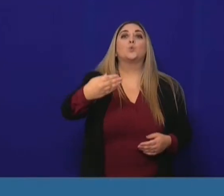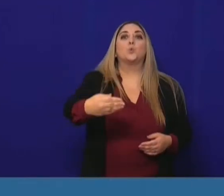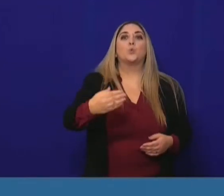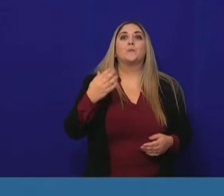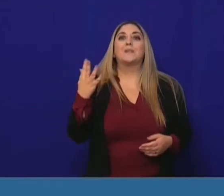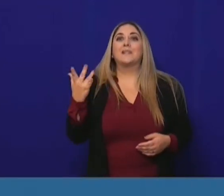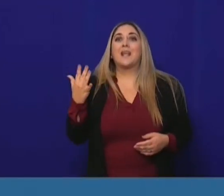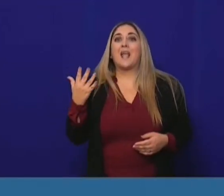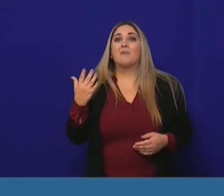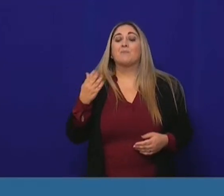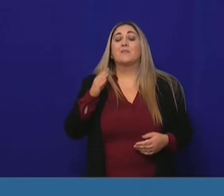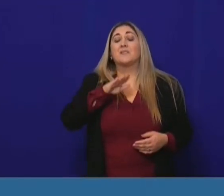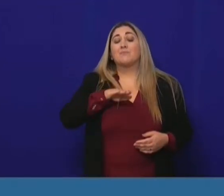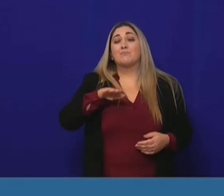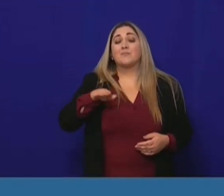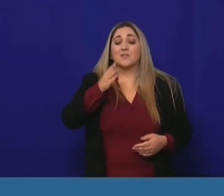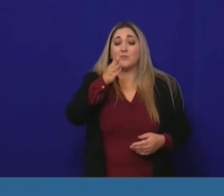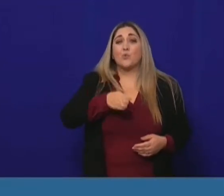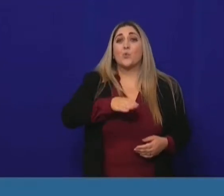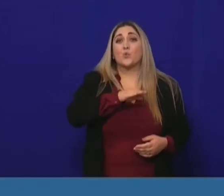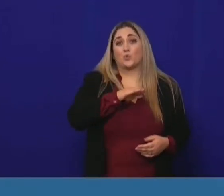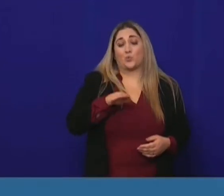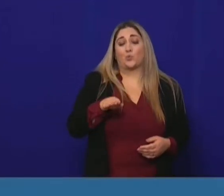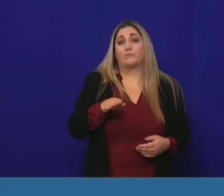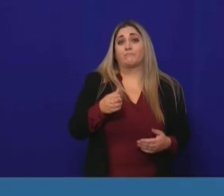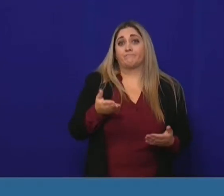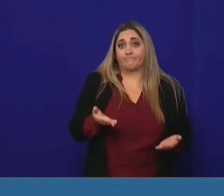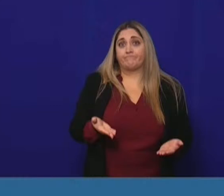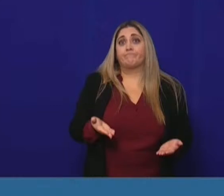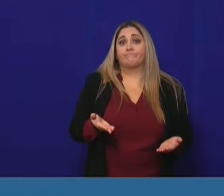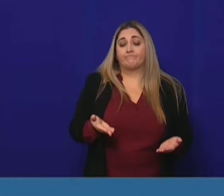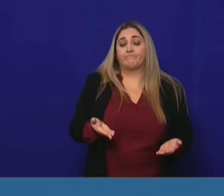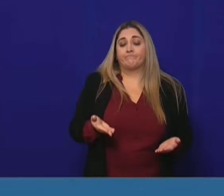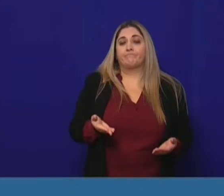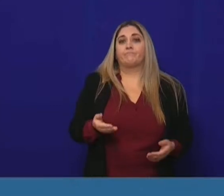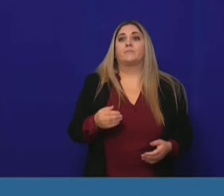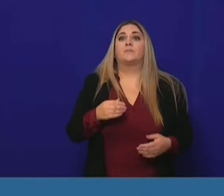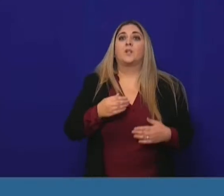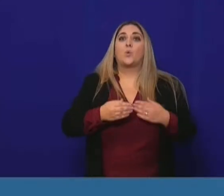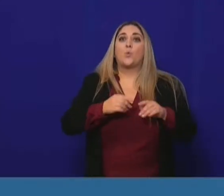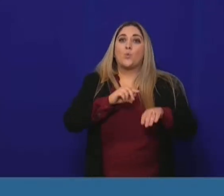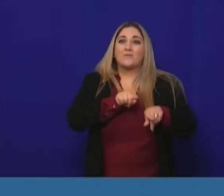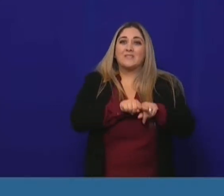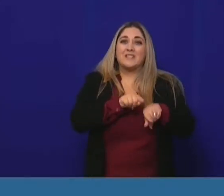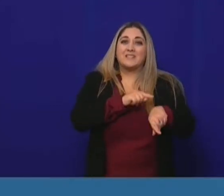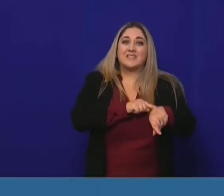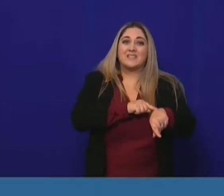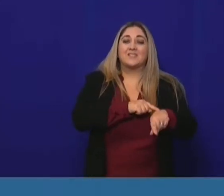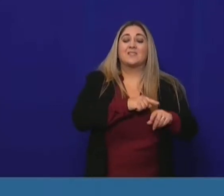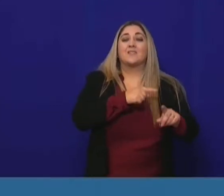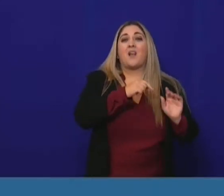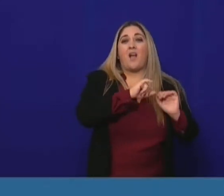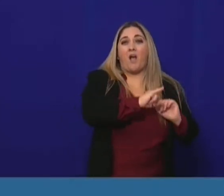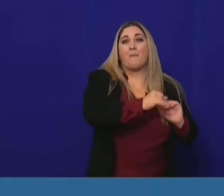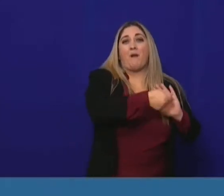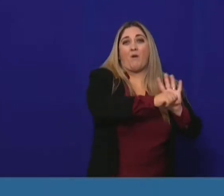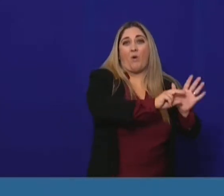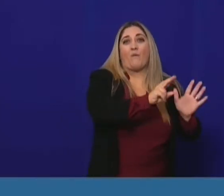kienu qegħdin jitilfu ħajjithom waqt li jkunu każijiet attivi tal-COVID u issa